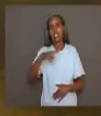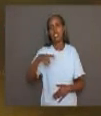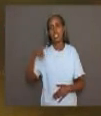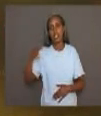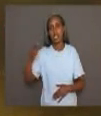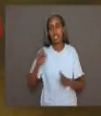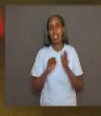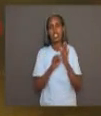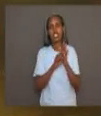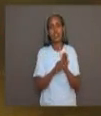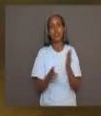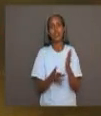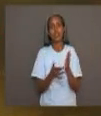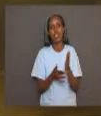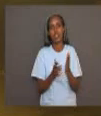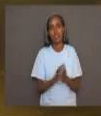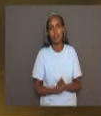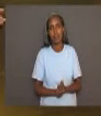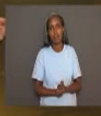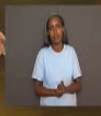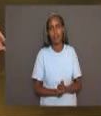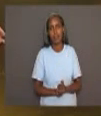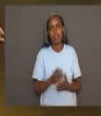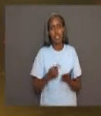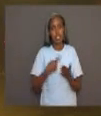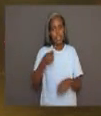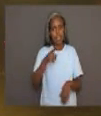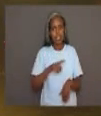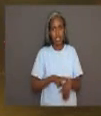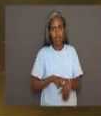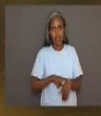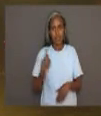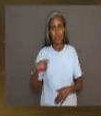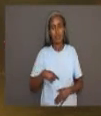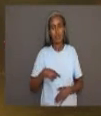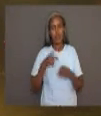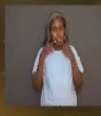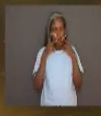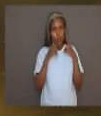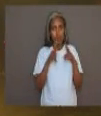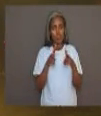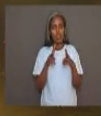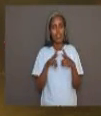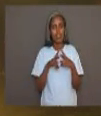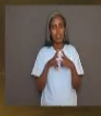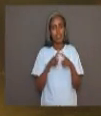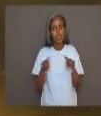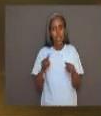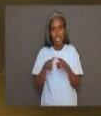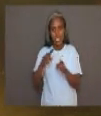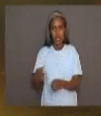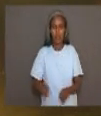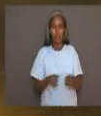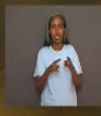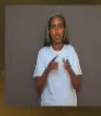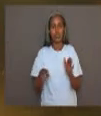statistical sampling techniques. Next time, we will look at various ways